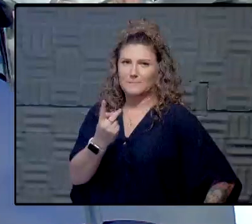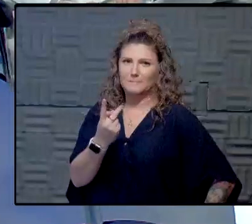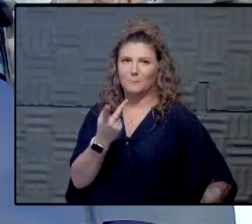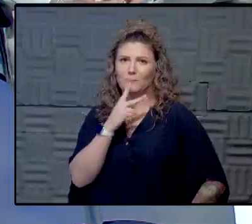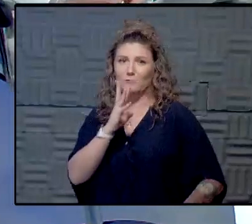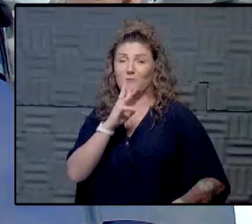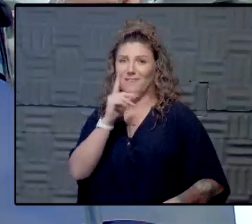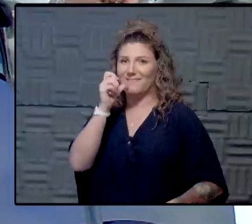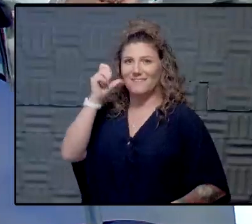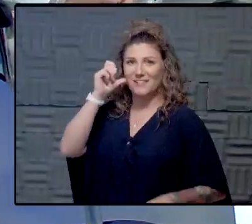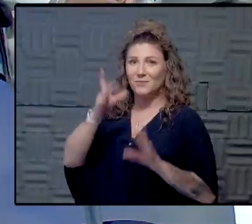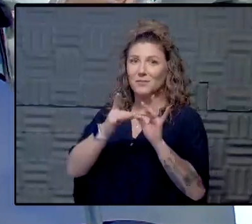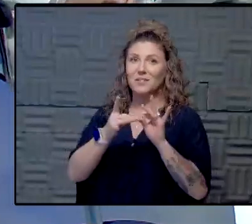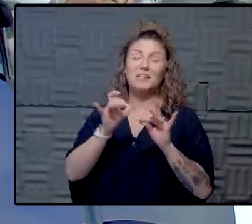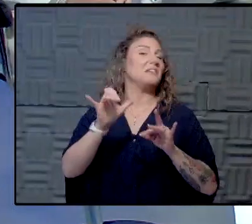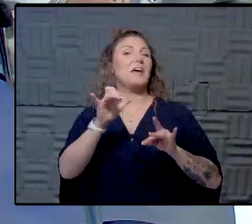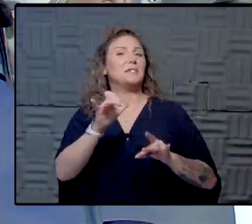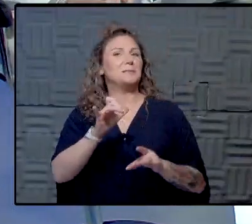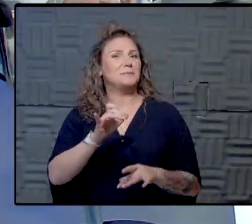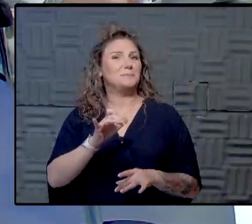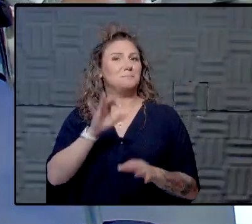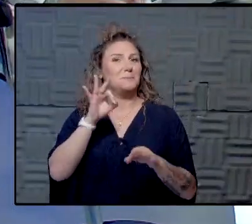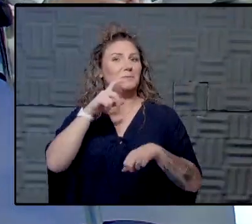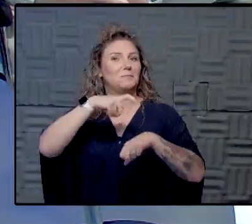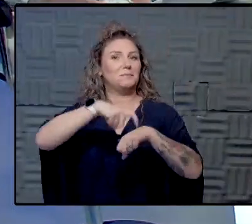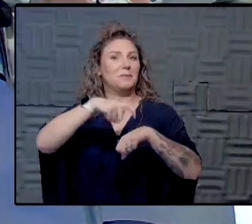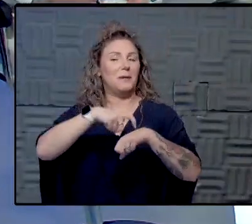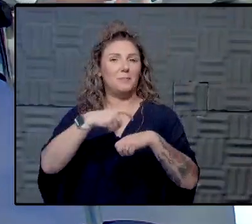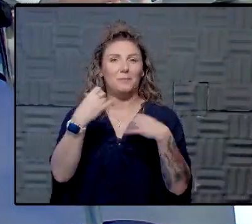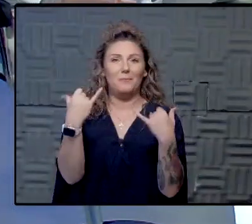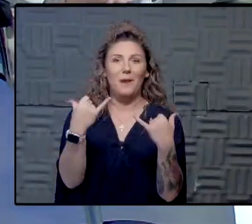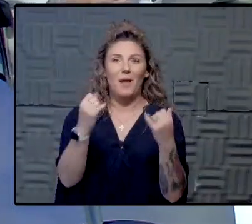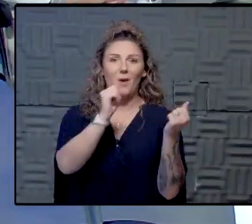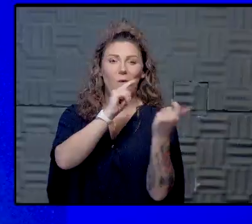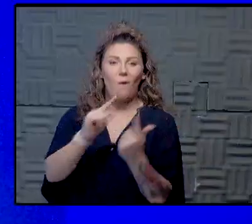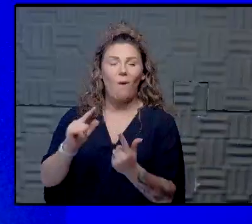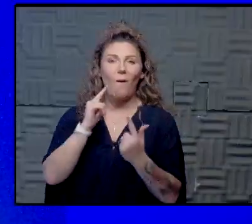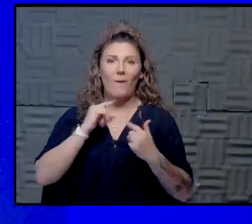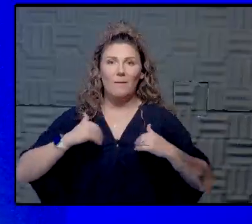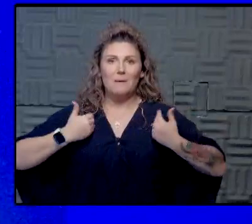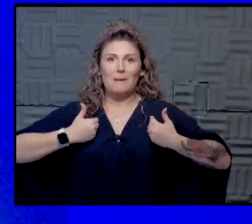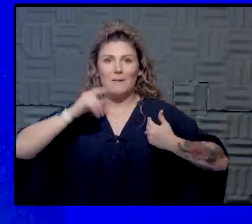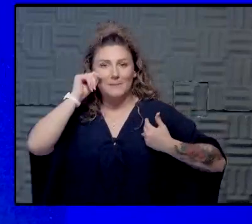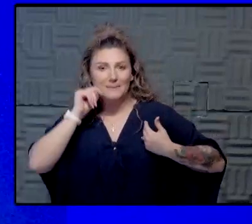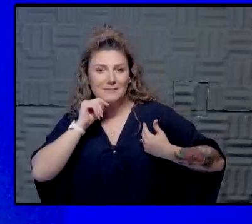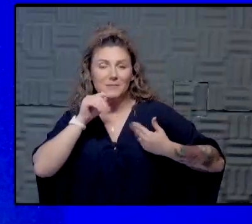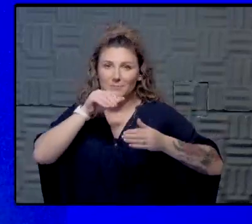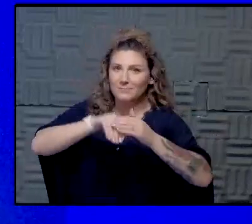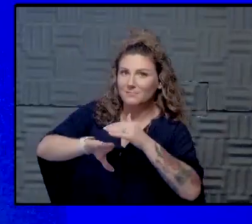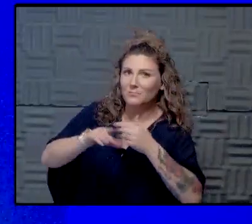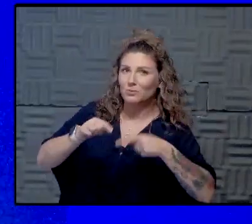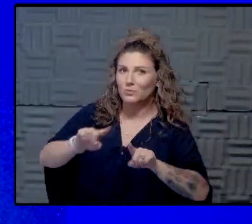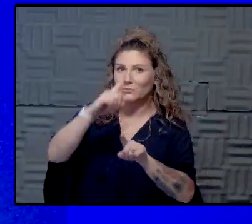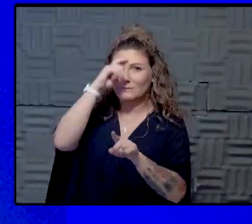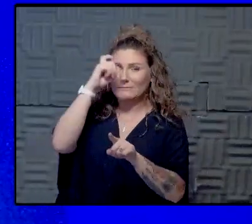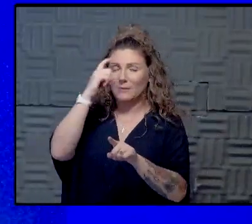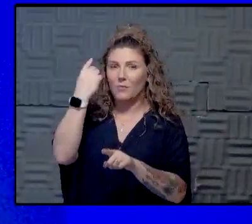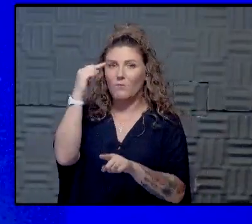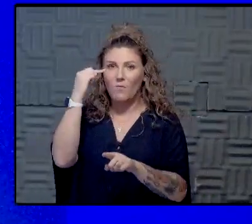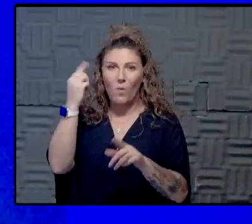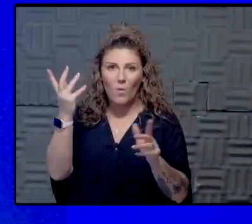that. Yeah, that's a very timely question. Is now as we have all of these adolescents who will be coming in this summer probably for